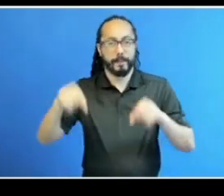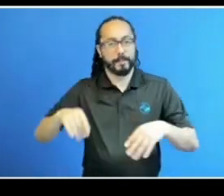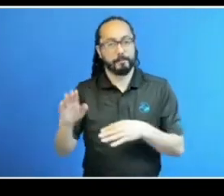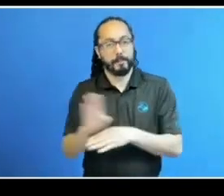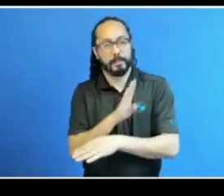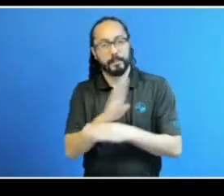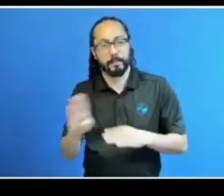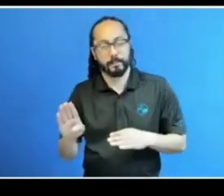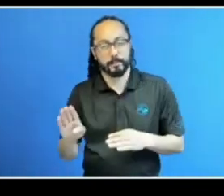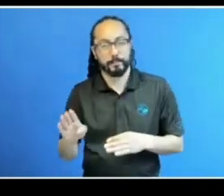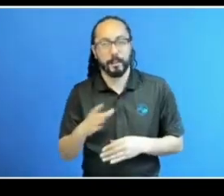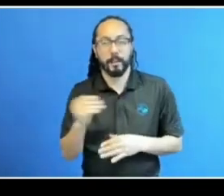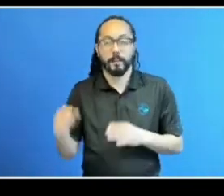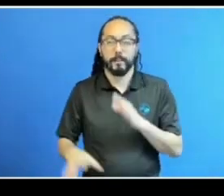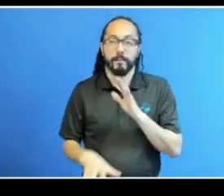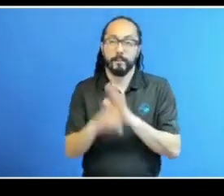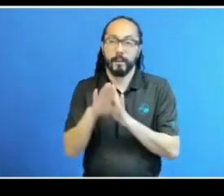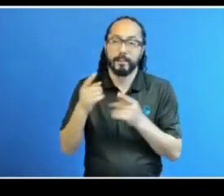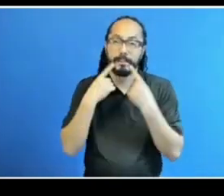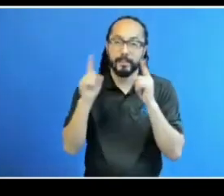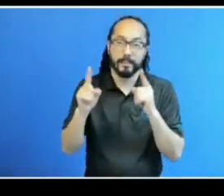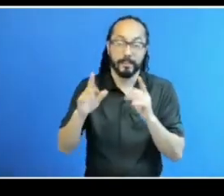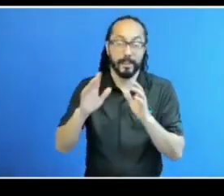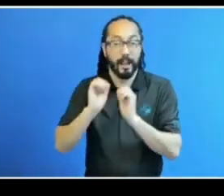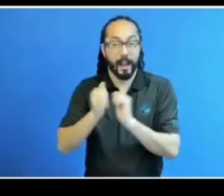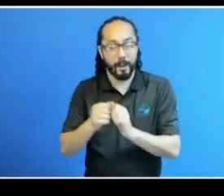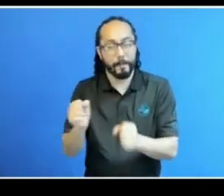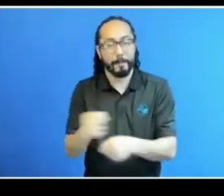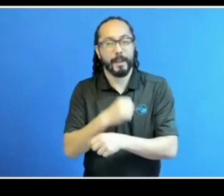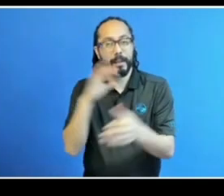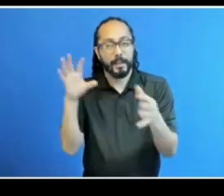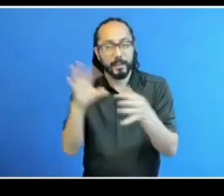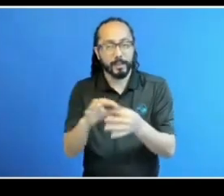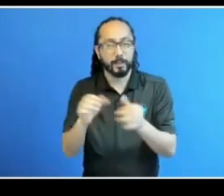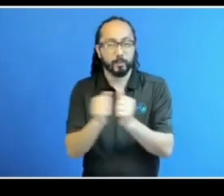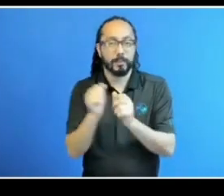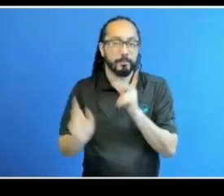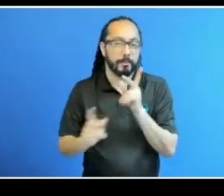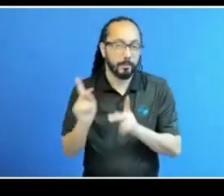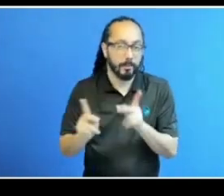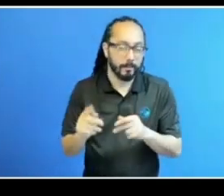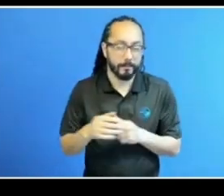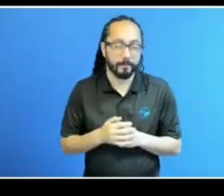and find success through making connections with people, through,